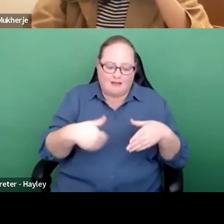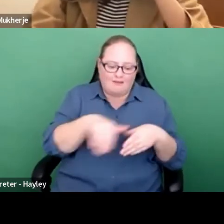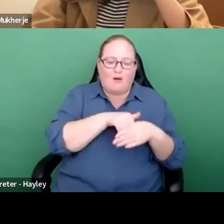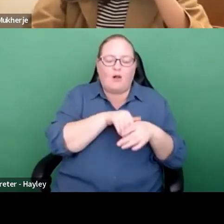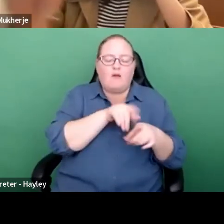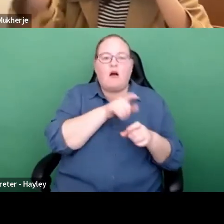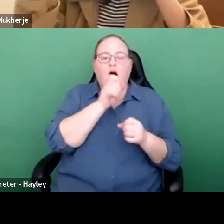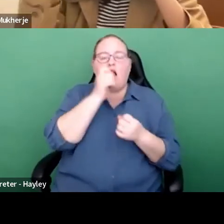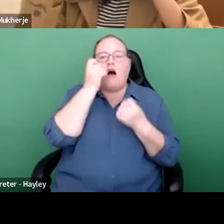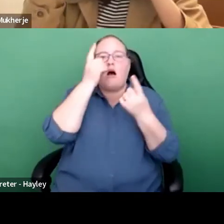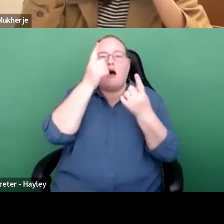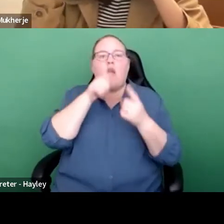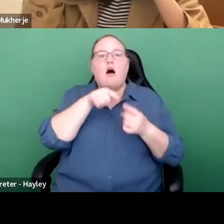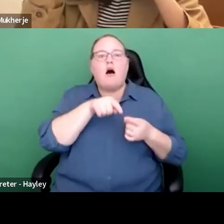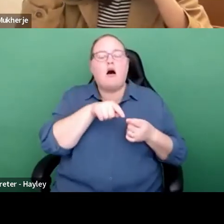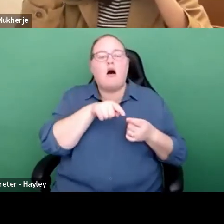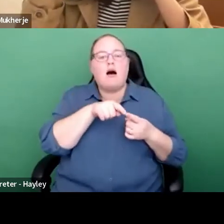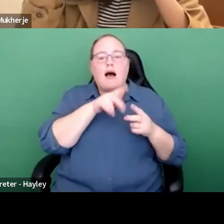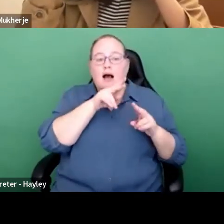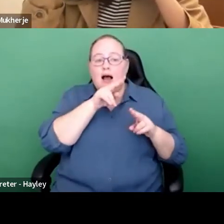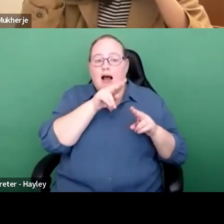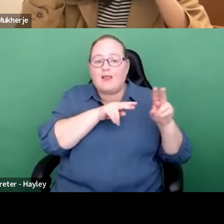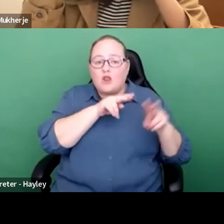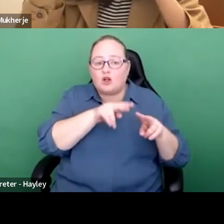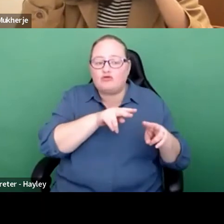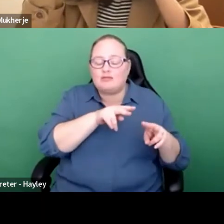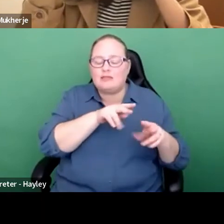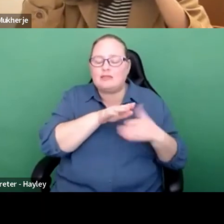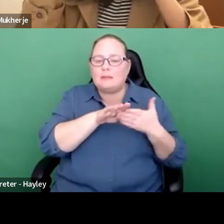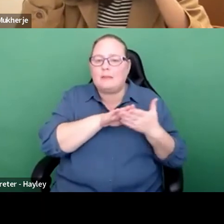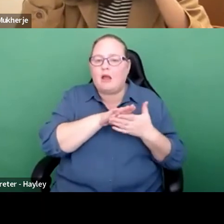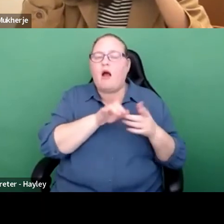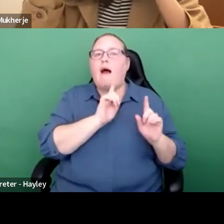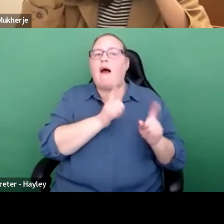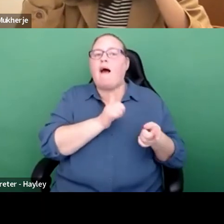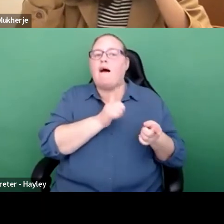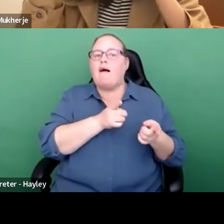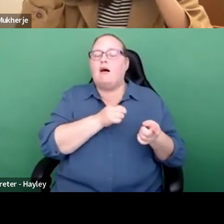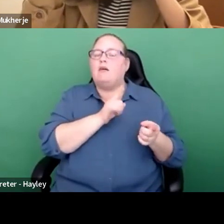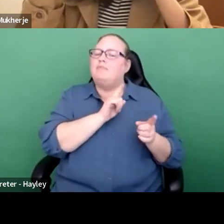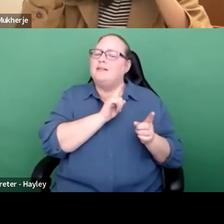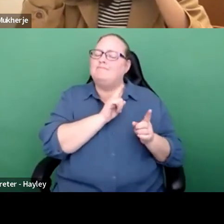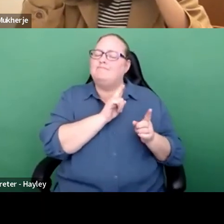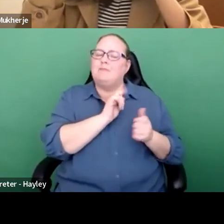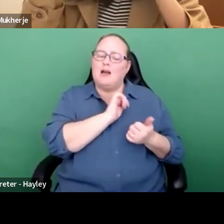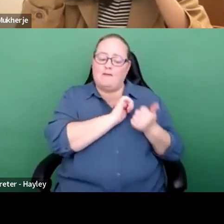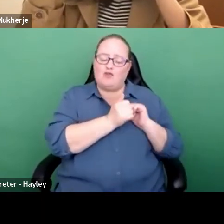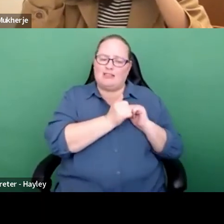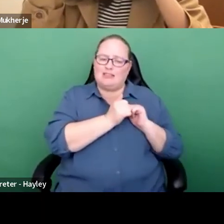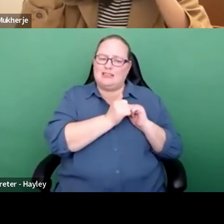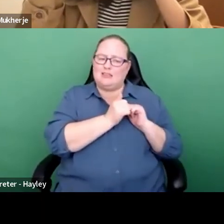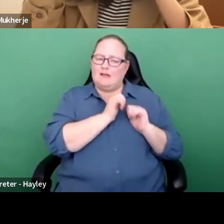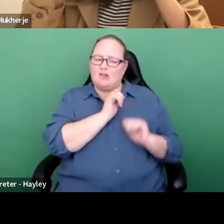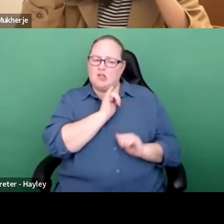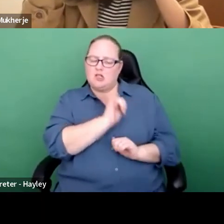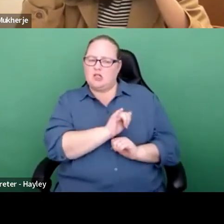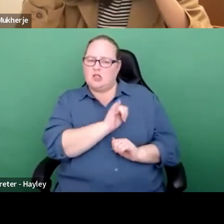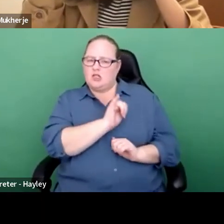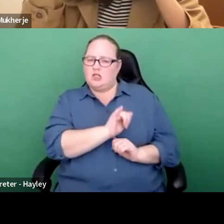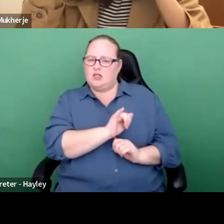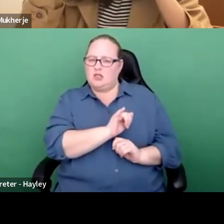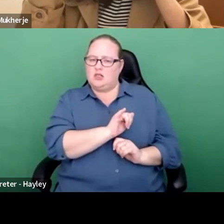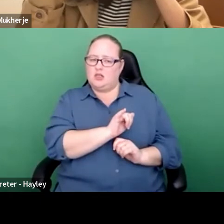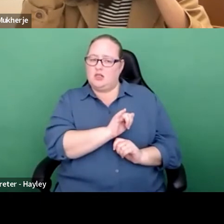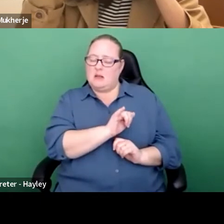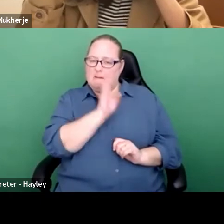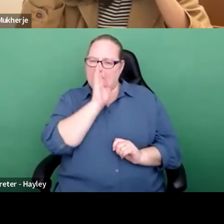quite bluntly, they were very critical, they being my friends, of the ethnographic merits of these consultants. Partly because, to put it quite bluntly,